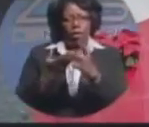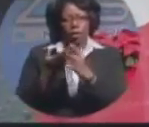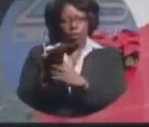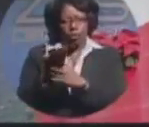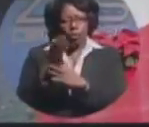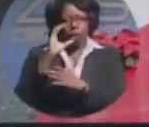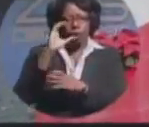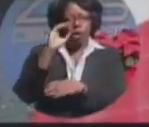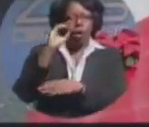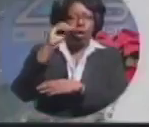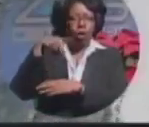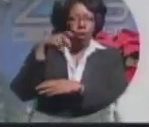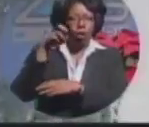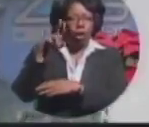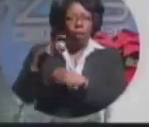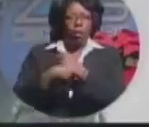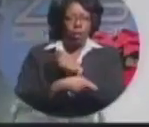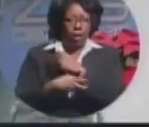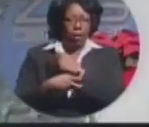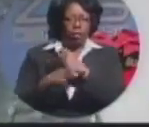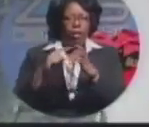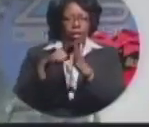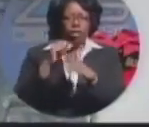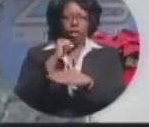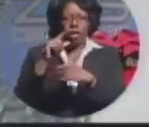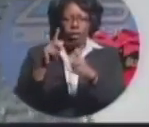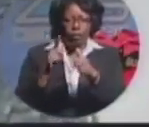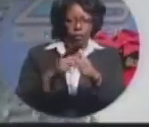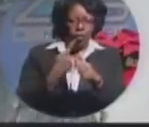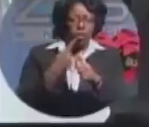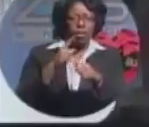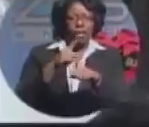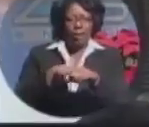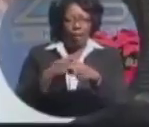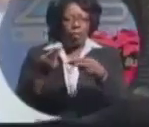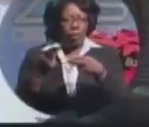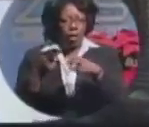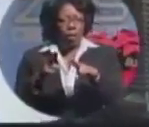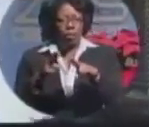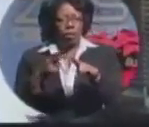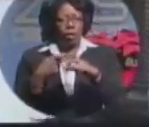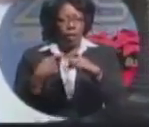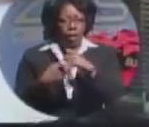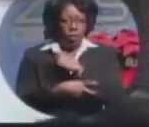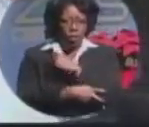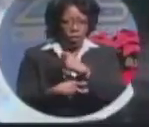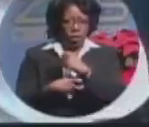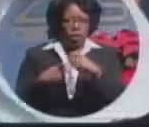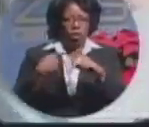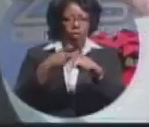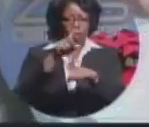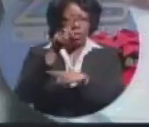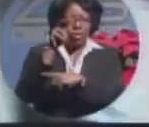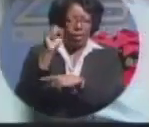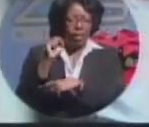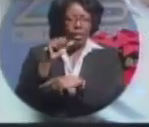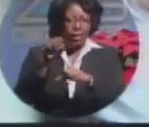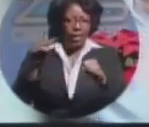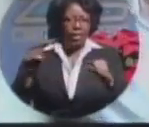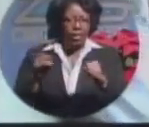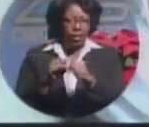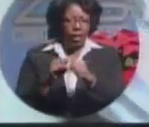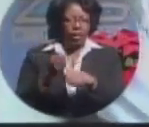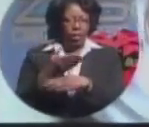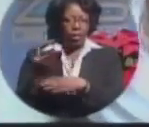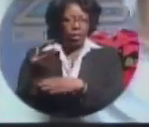It's a very serious issue for us. This is not the first time that copper was stolen from the South Beach transmitter site. ZNS Chairman Reverend William Thompson